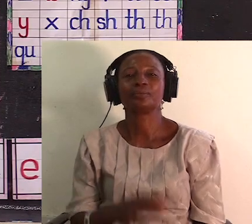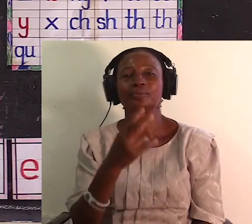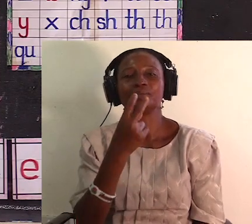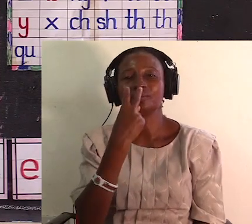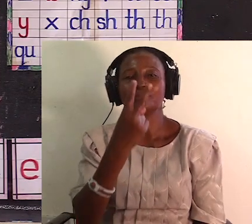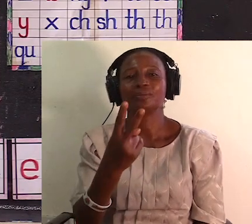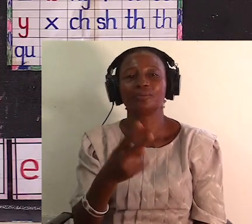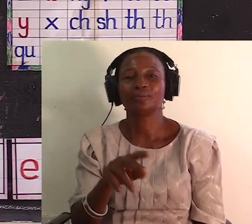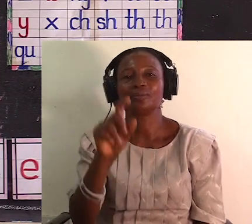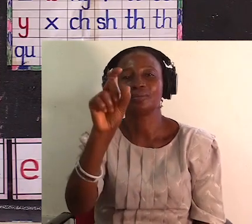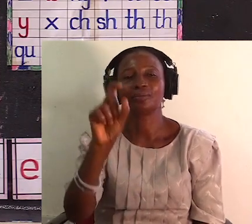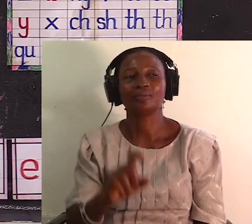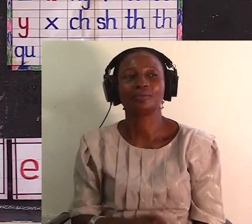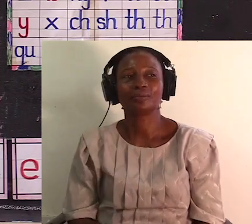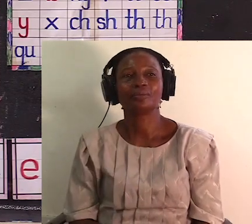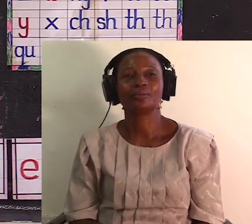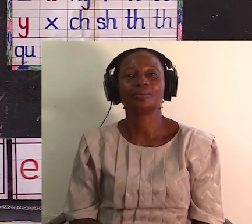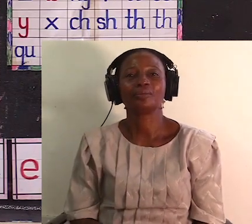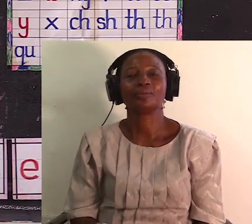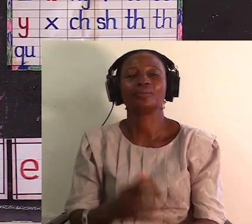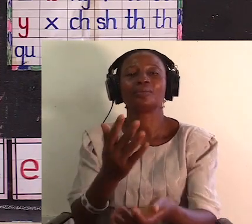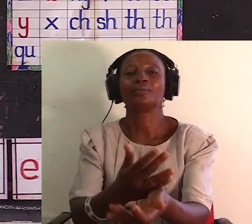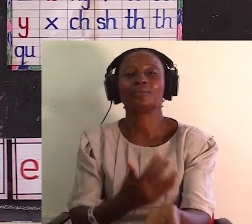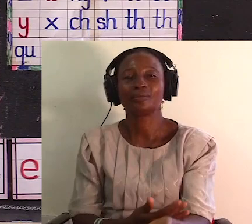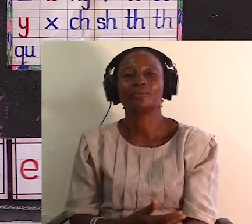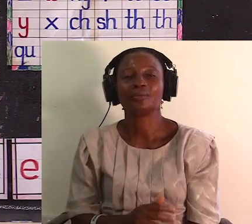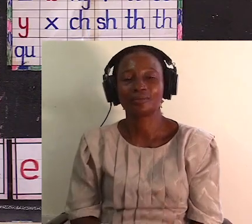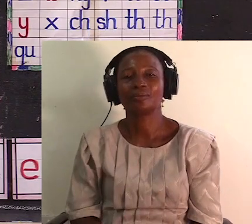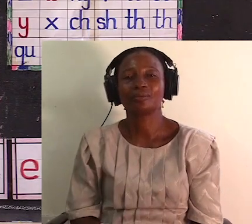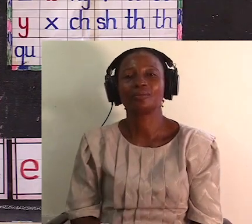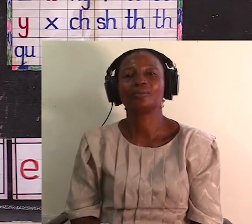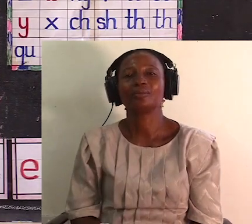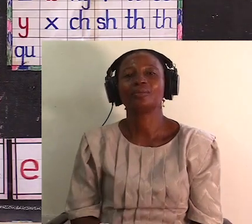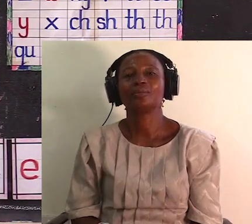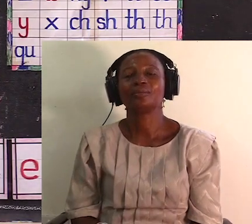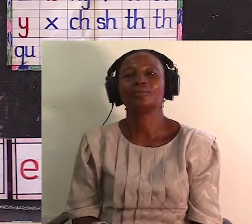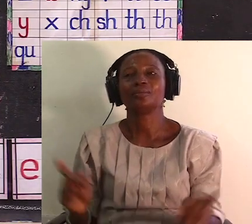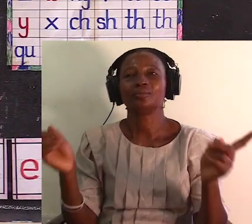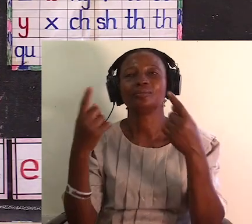Listen to the words to the song before we sing it together.